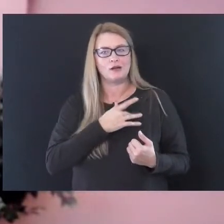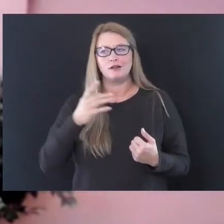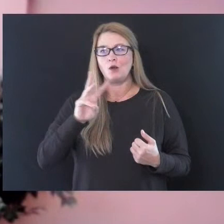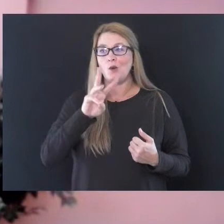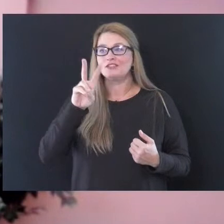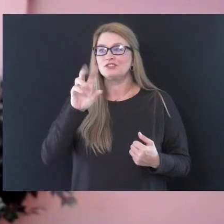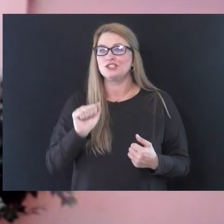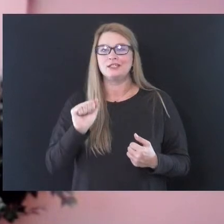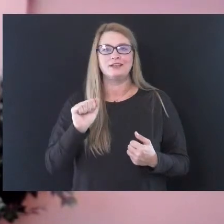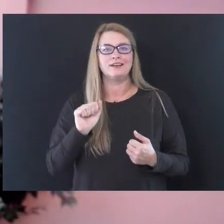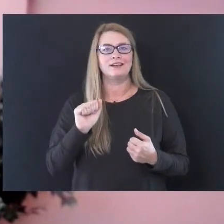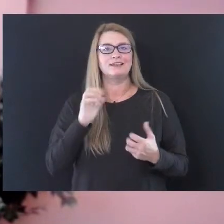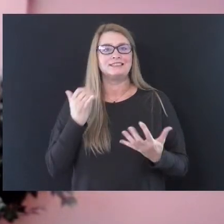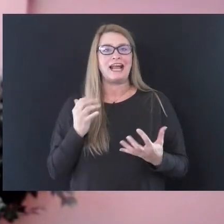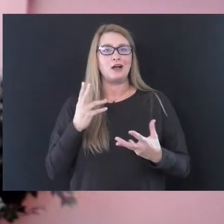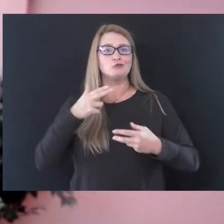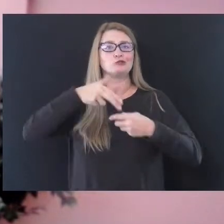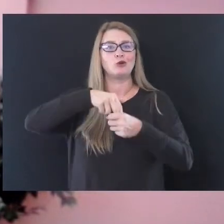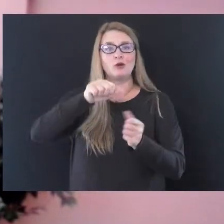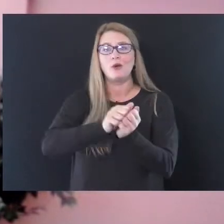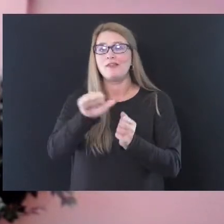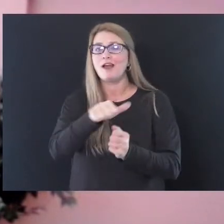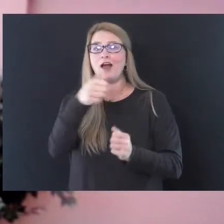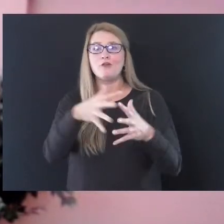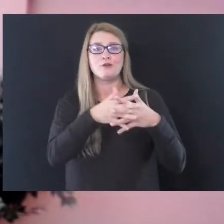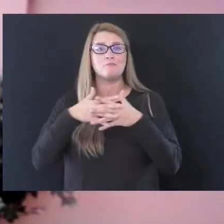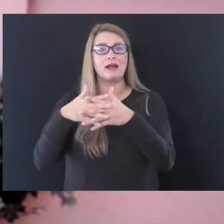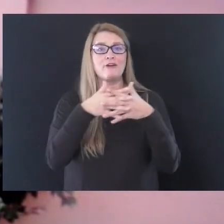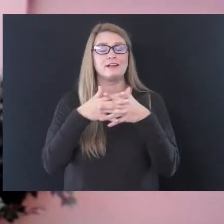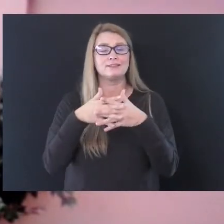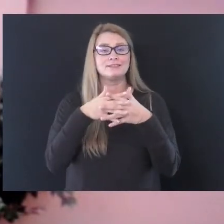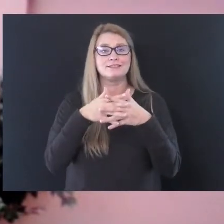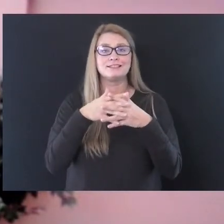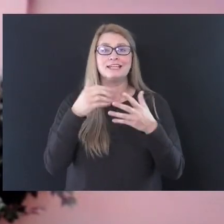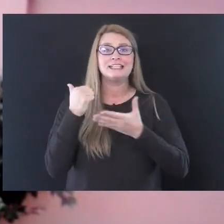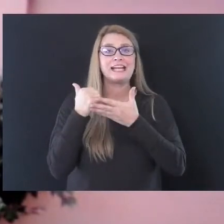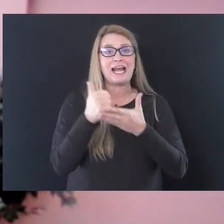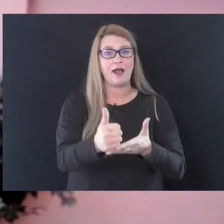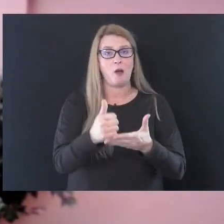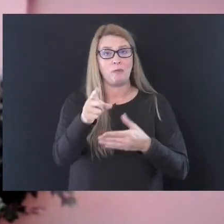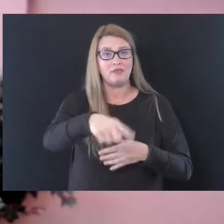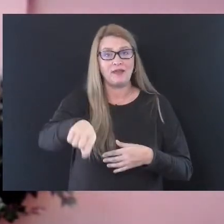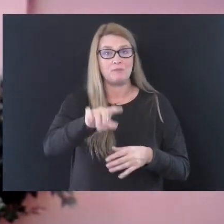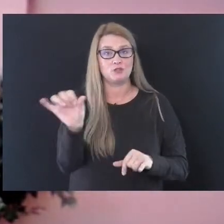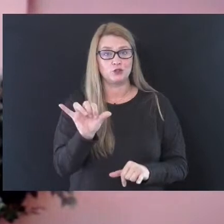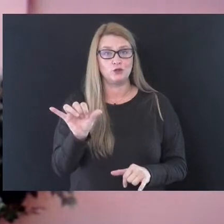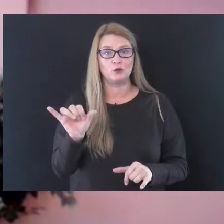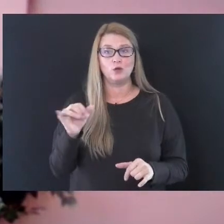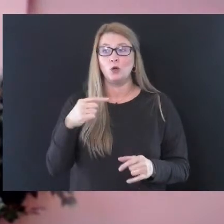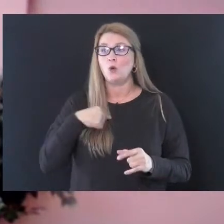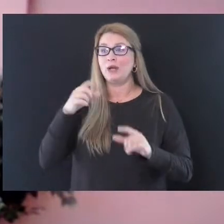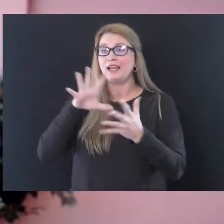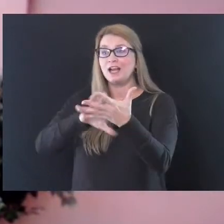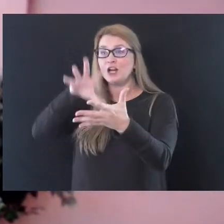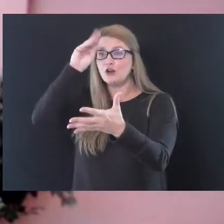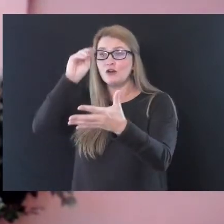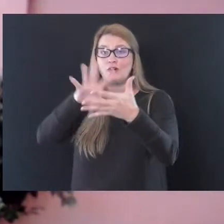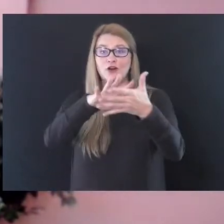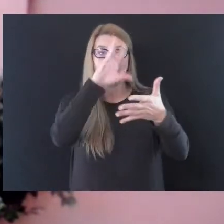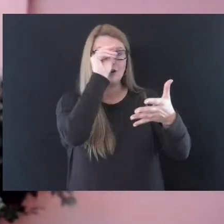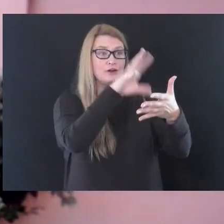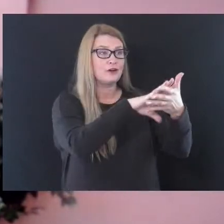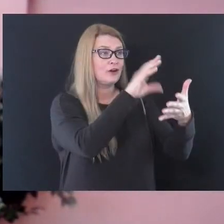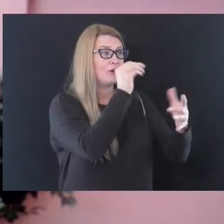each other out, share any information that would be useful for anybody else, and learn from everybody else. That's really what has made